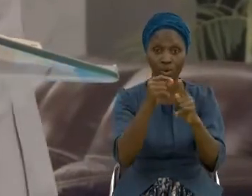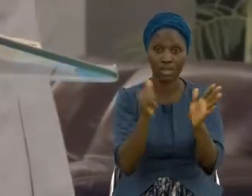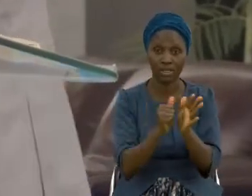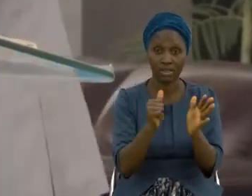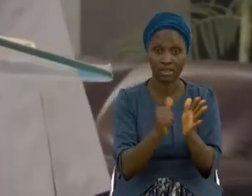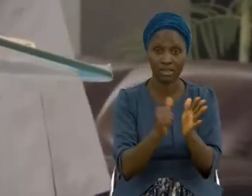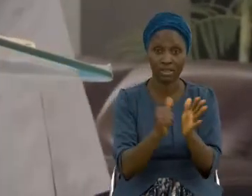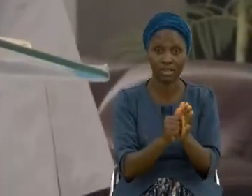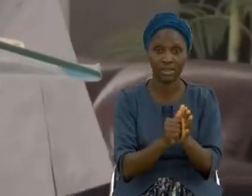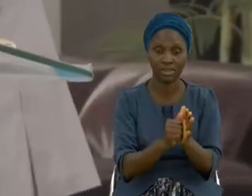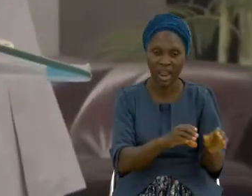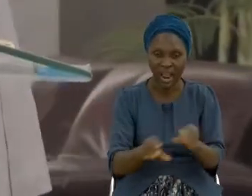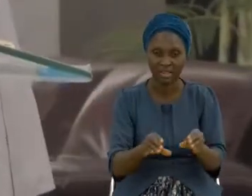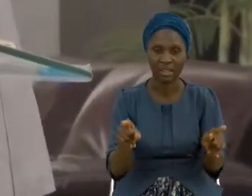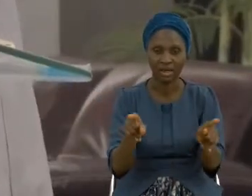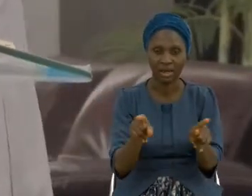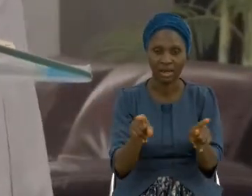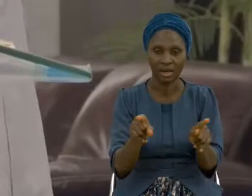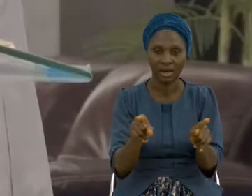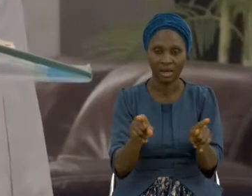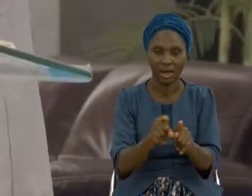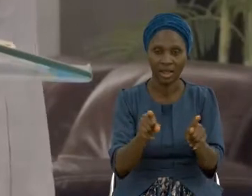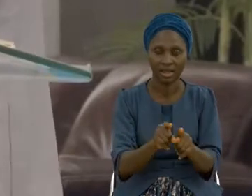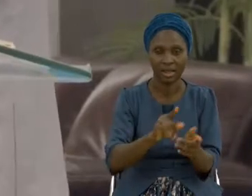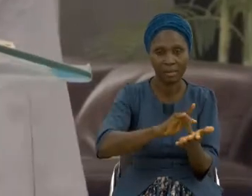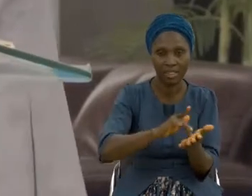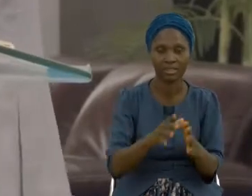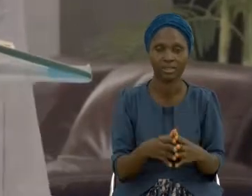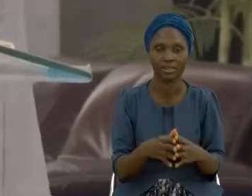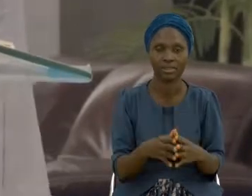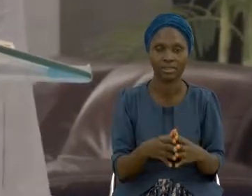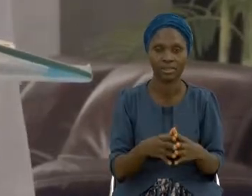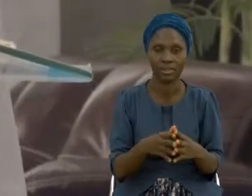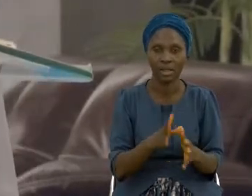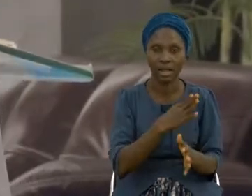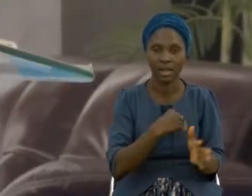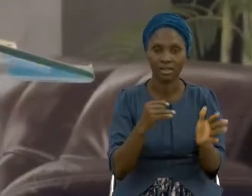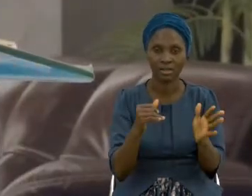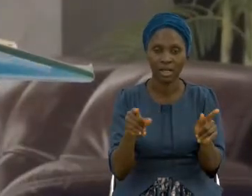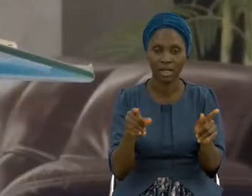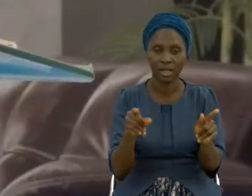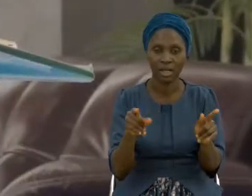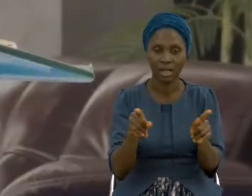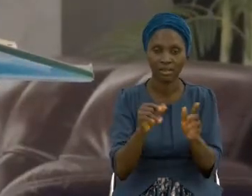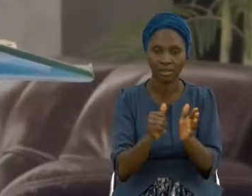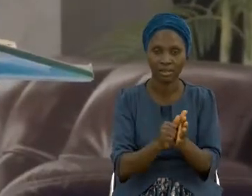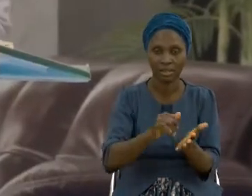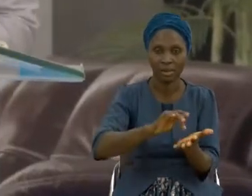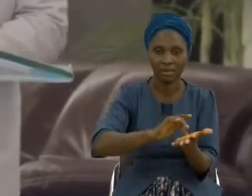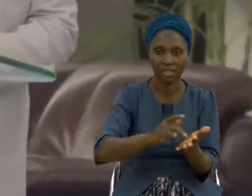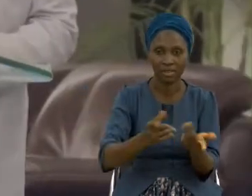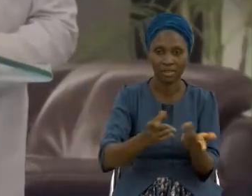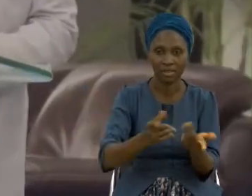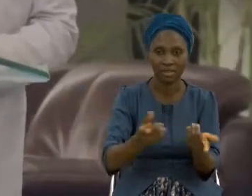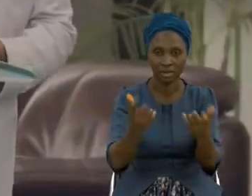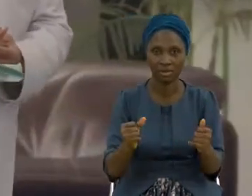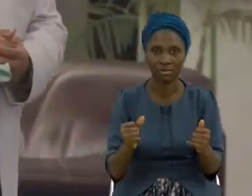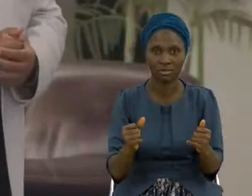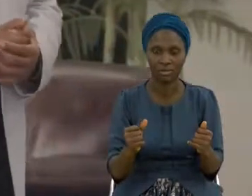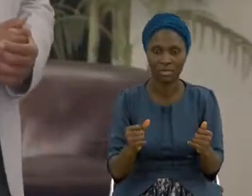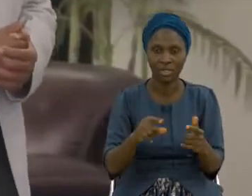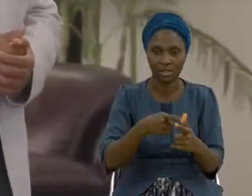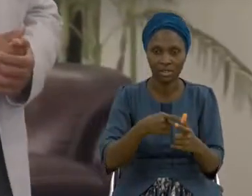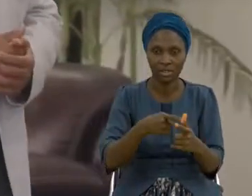and that medicine comes and then we're healed that's why we're told in matthew